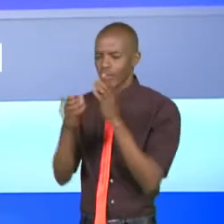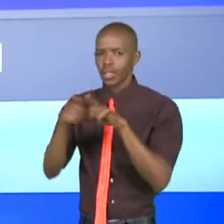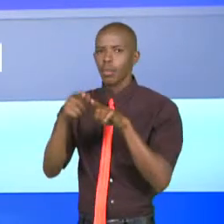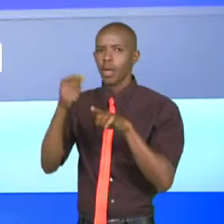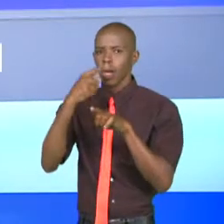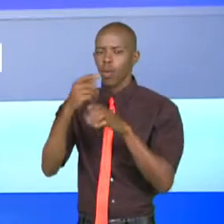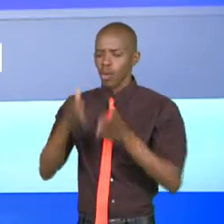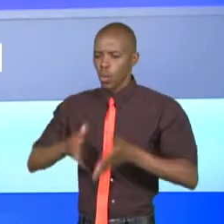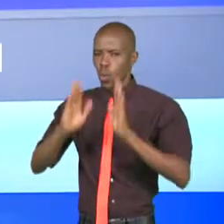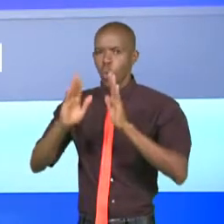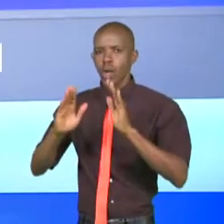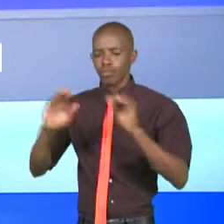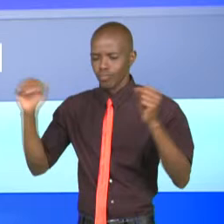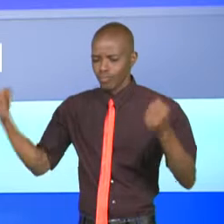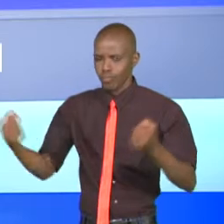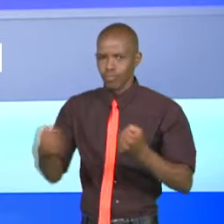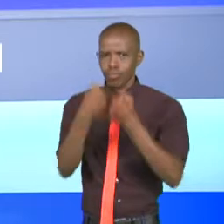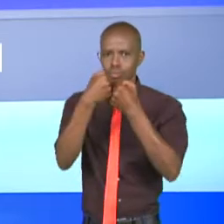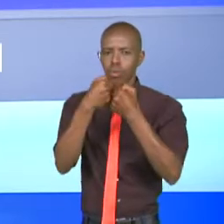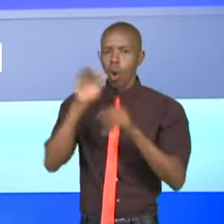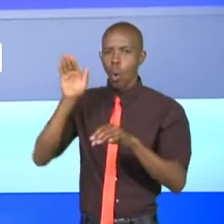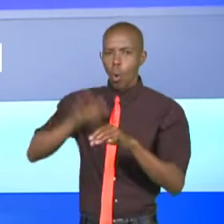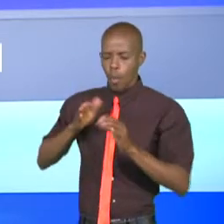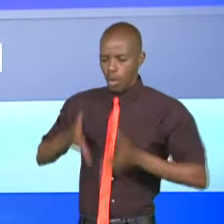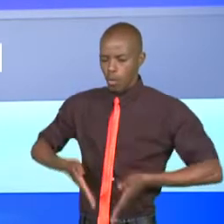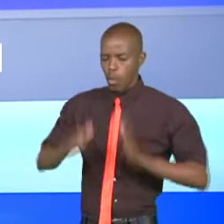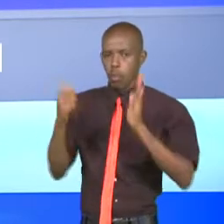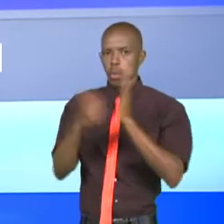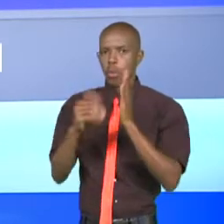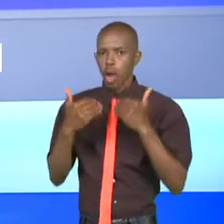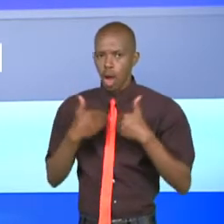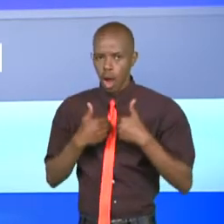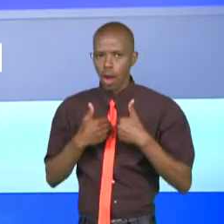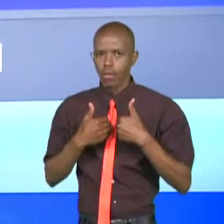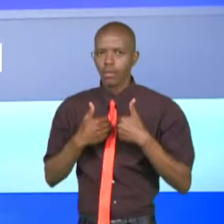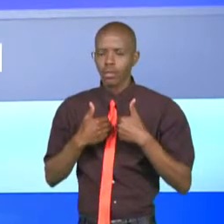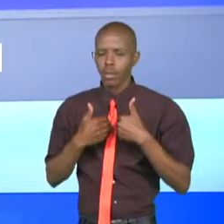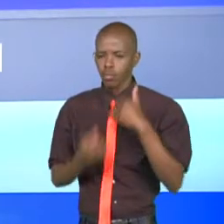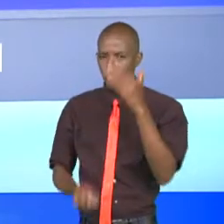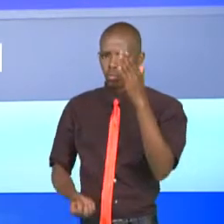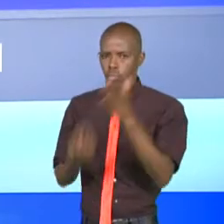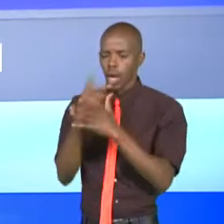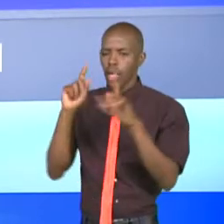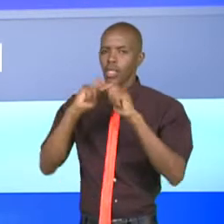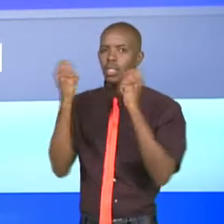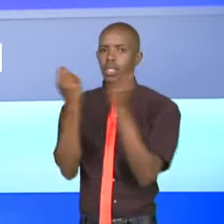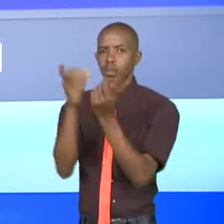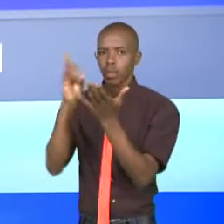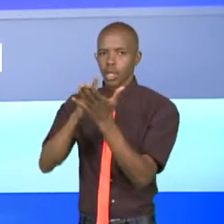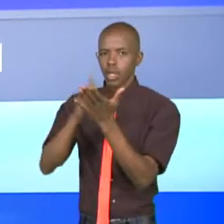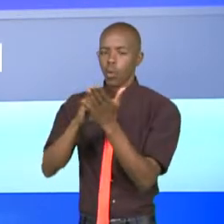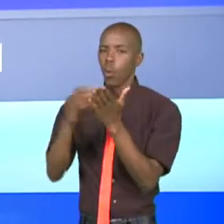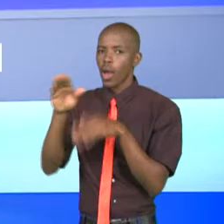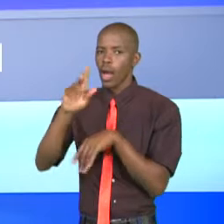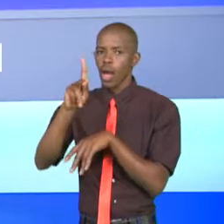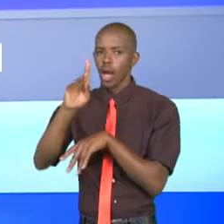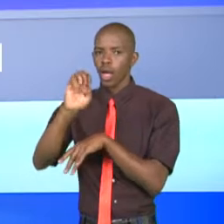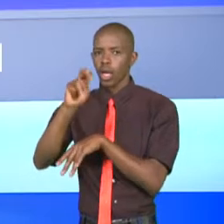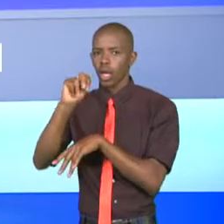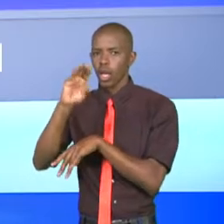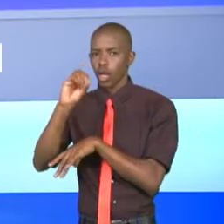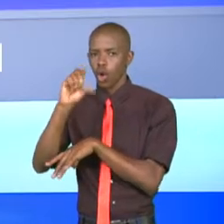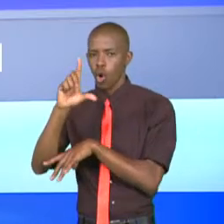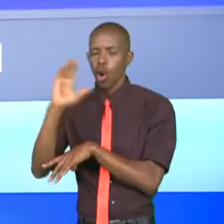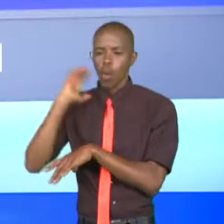road accident victims as well as women with reproduction problems has been initiated by a team of doctors at Kenol Township of Murang'a